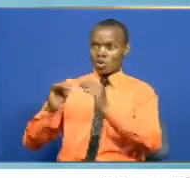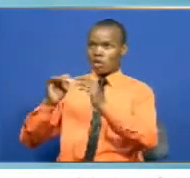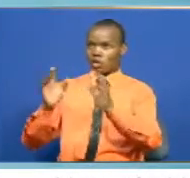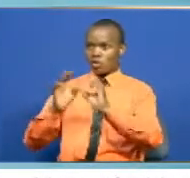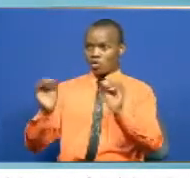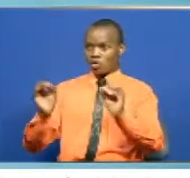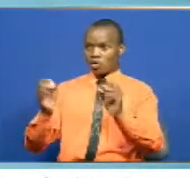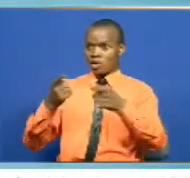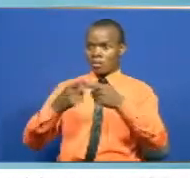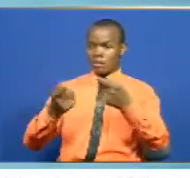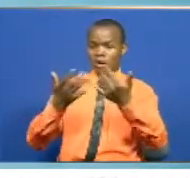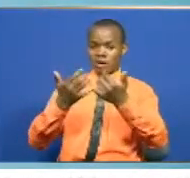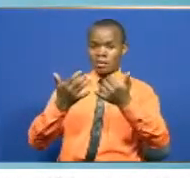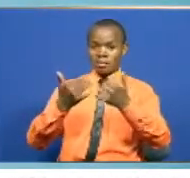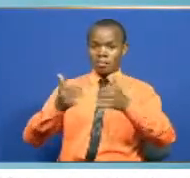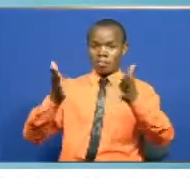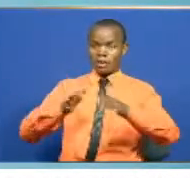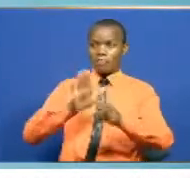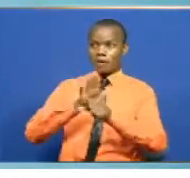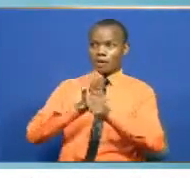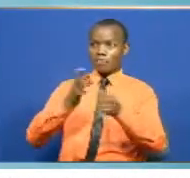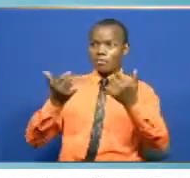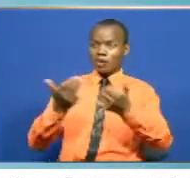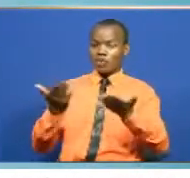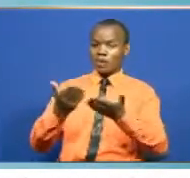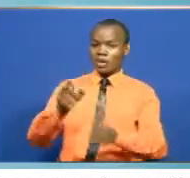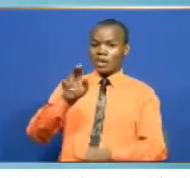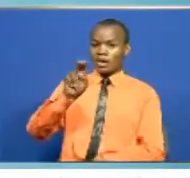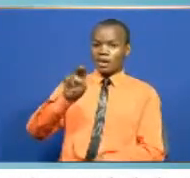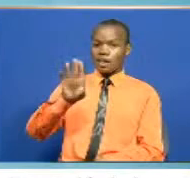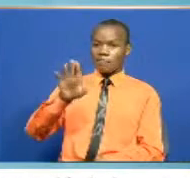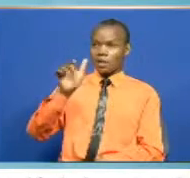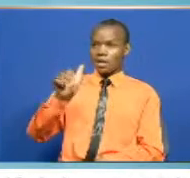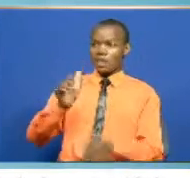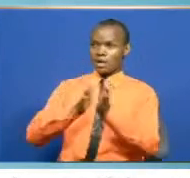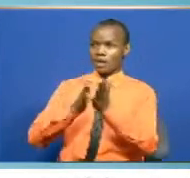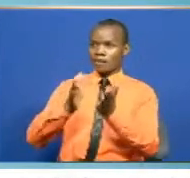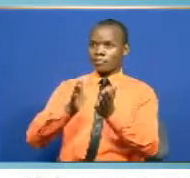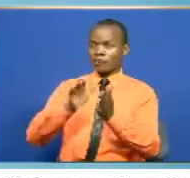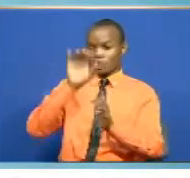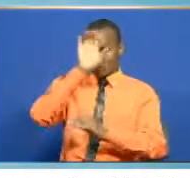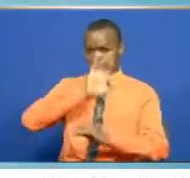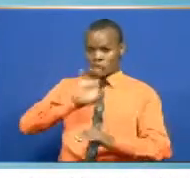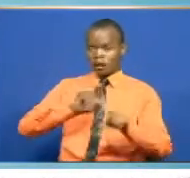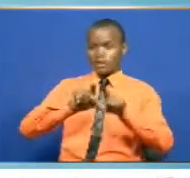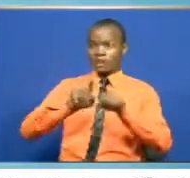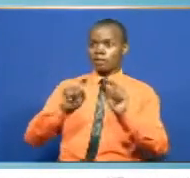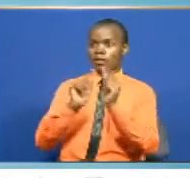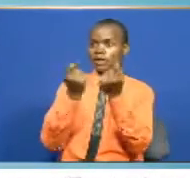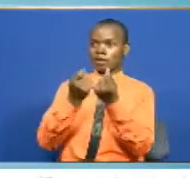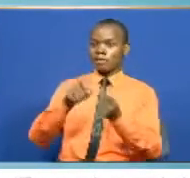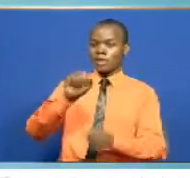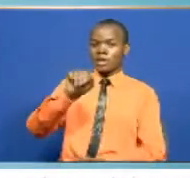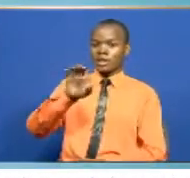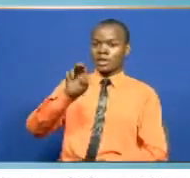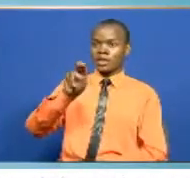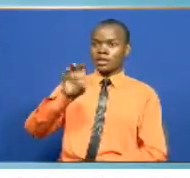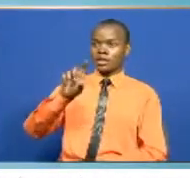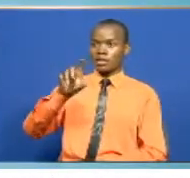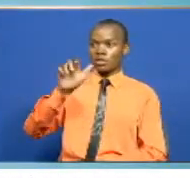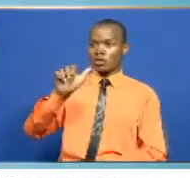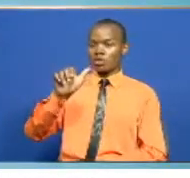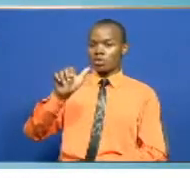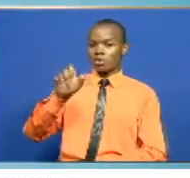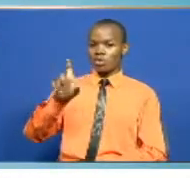of players that are playing, like, in the NBA, in Europe, and stuff like that. You know, looking at teams like Senegal, who have also been very